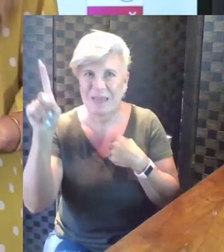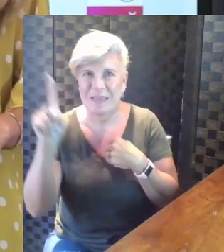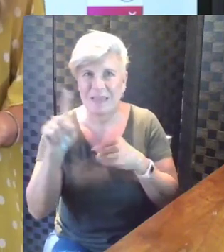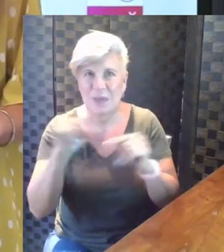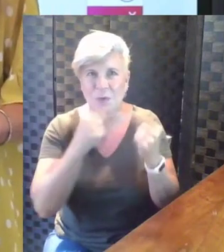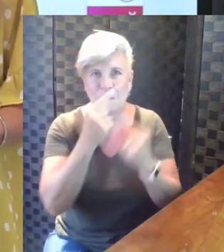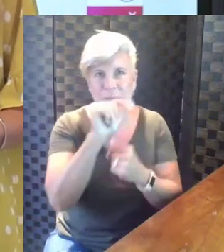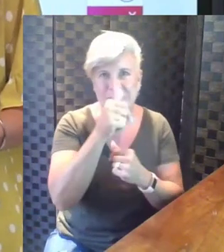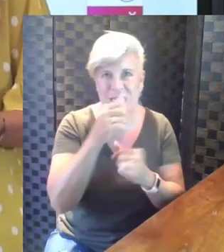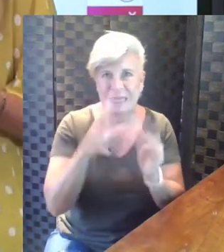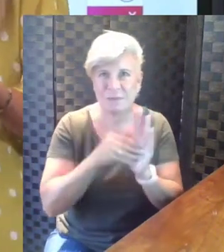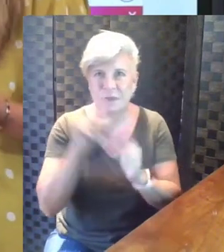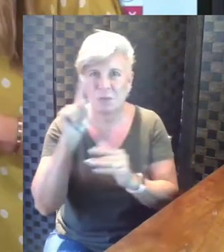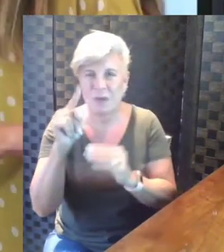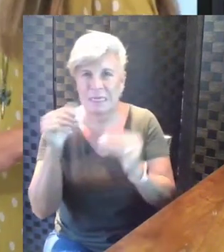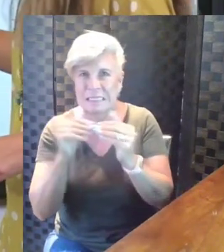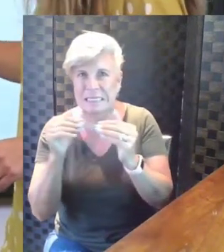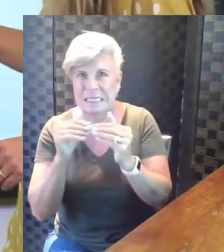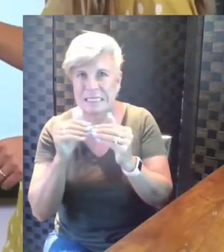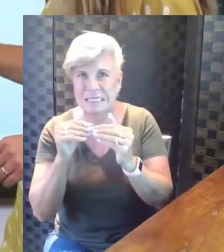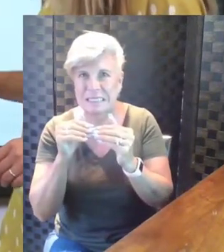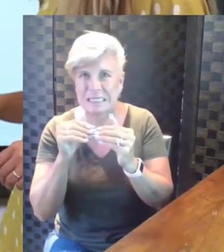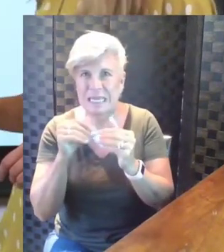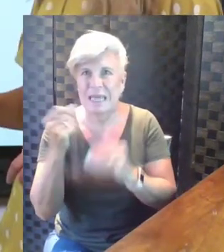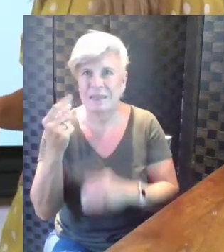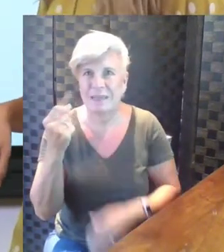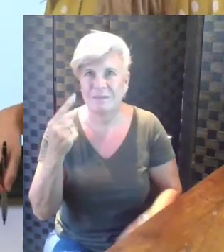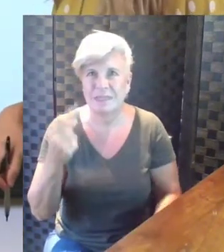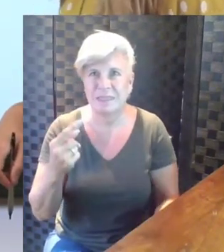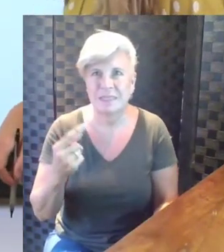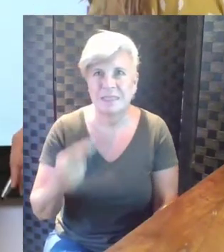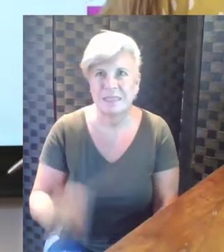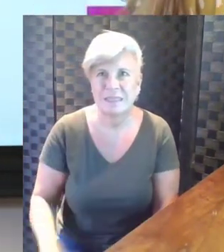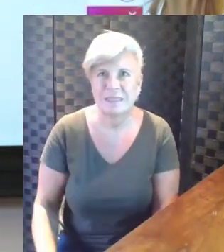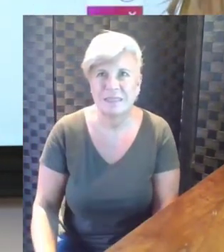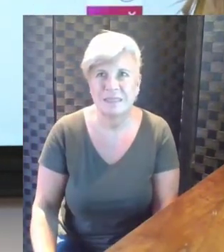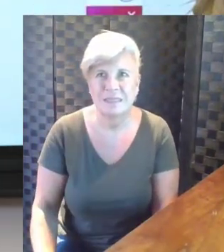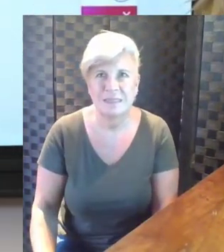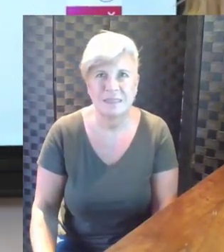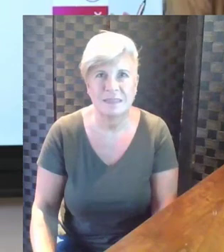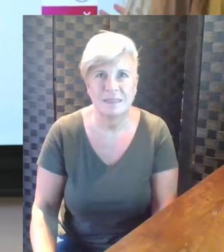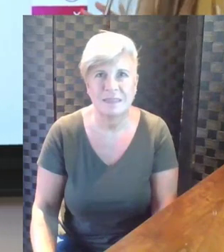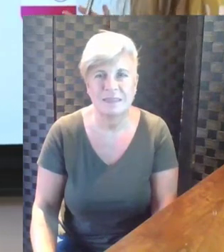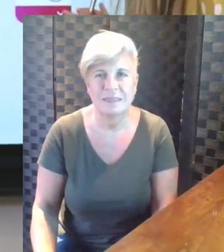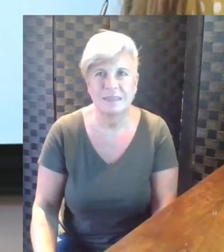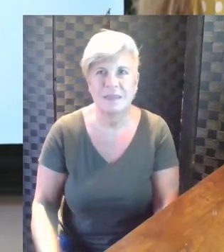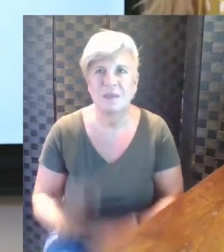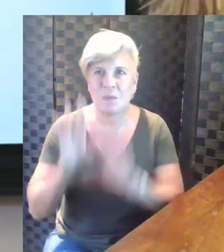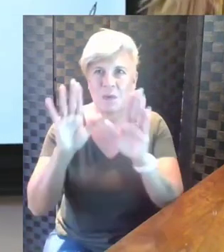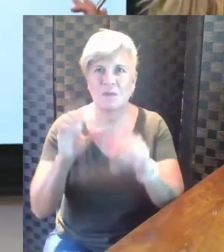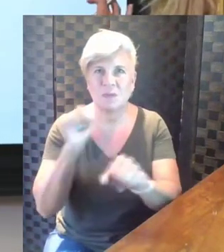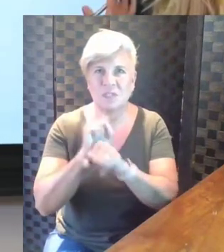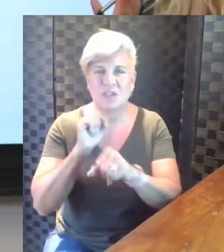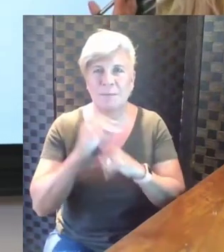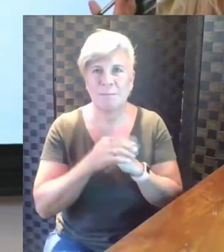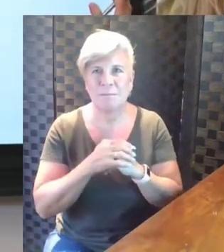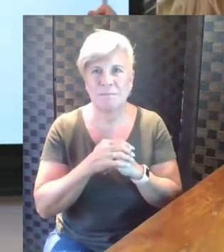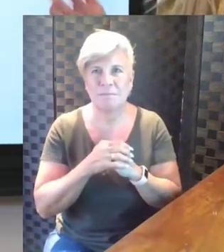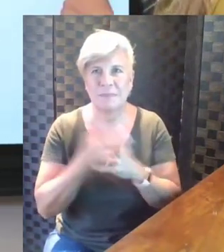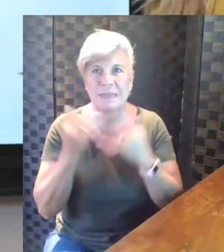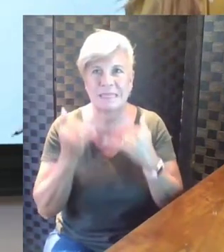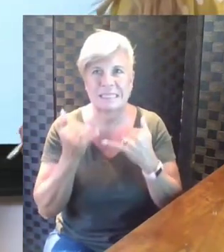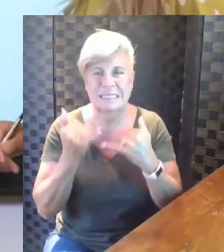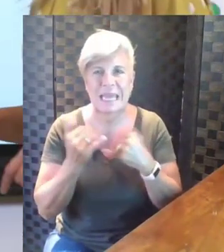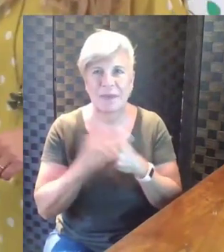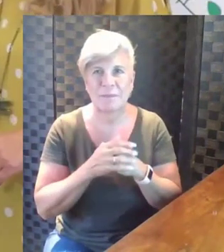here, and a group of 10, and 1 extra 1 is 11. Okay? Great job.